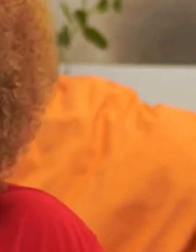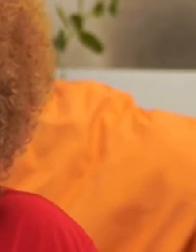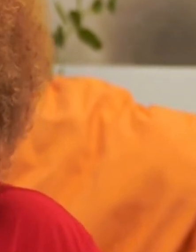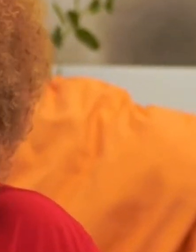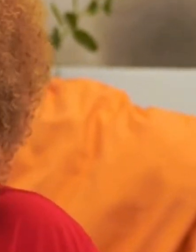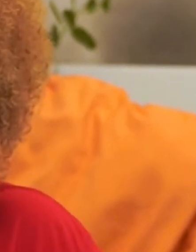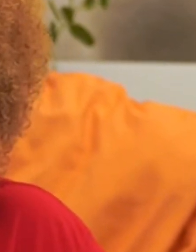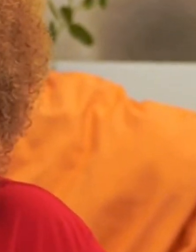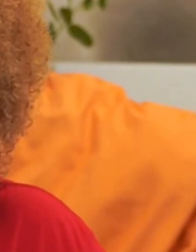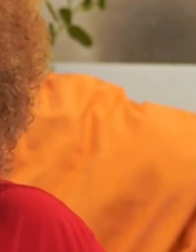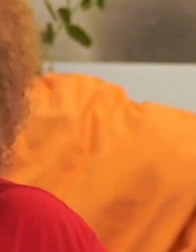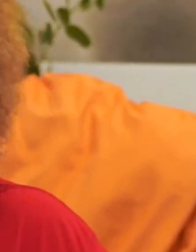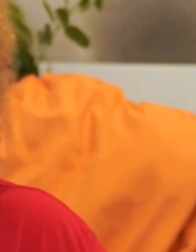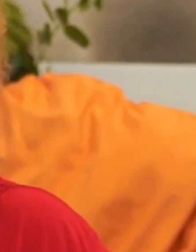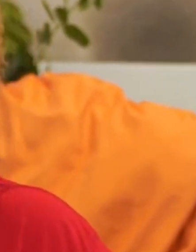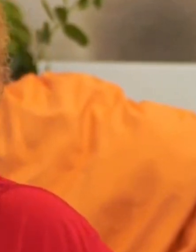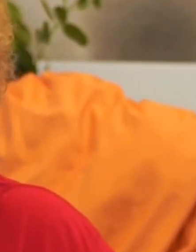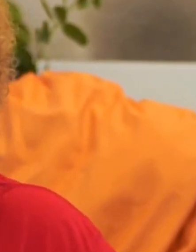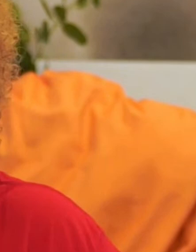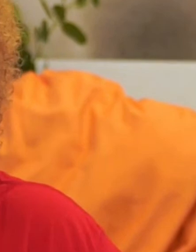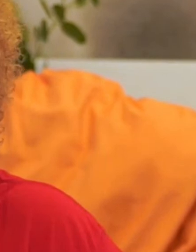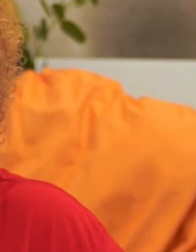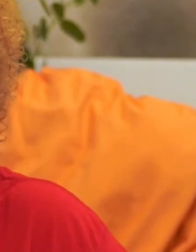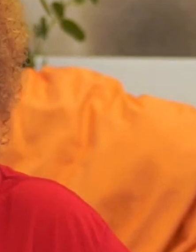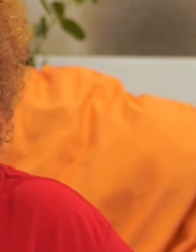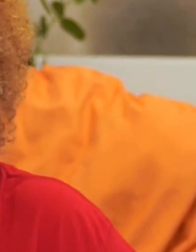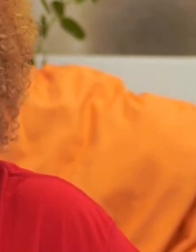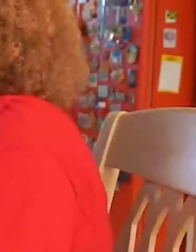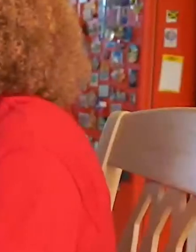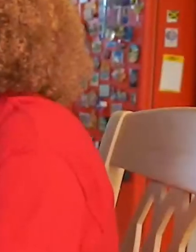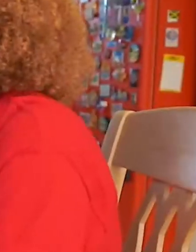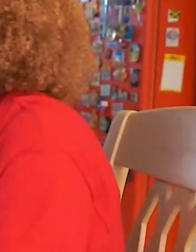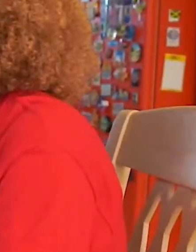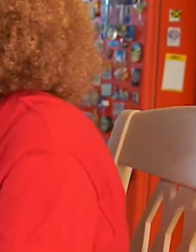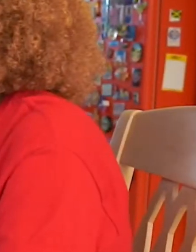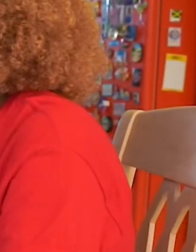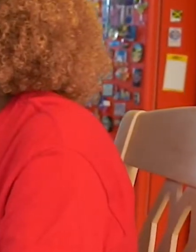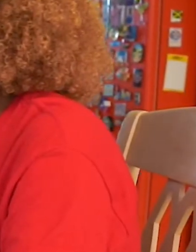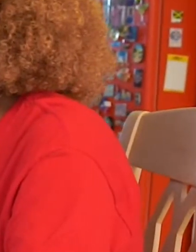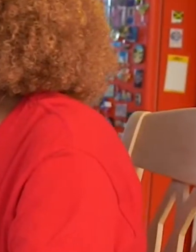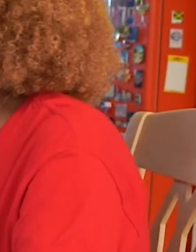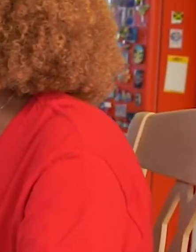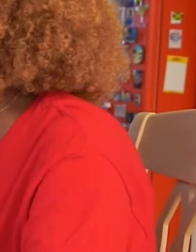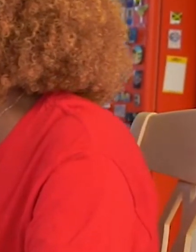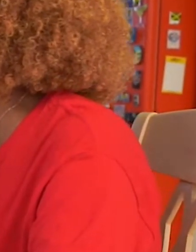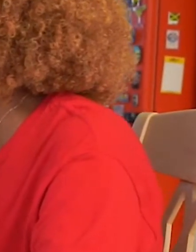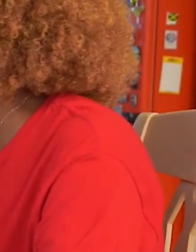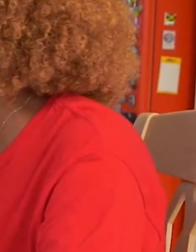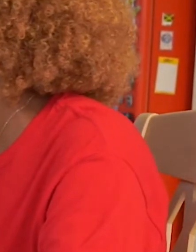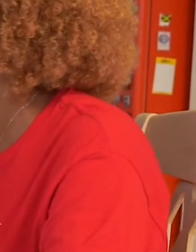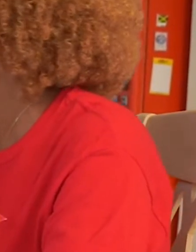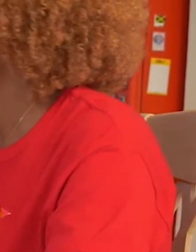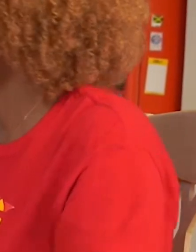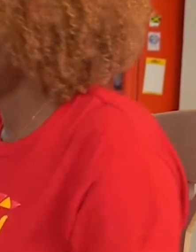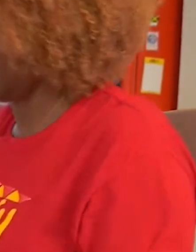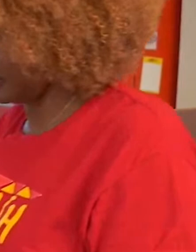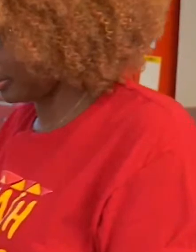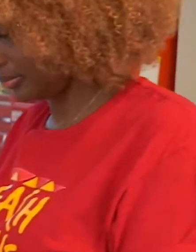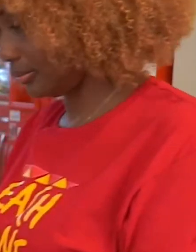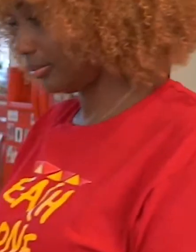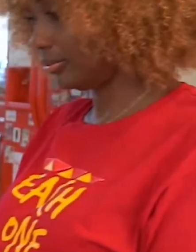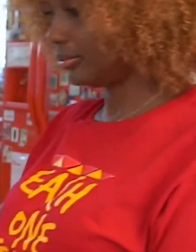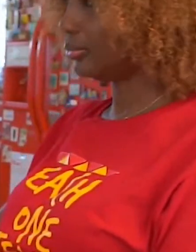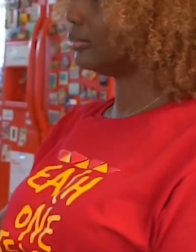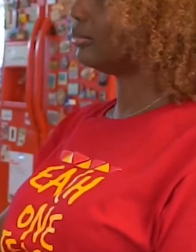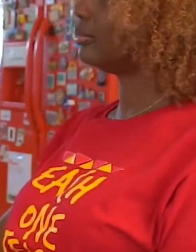sofa, watching TV, drinking soft drinks. So how is eating like that going to help me? These times are